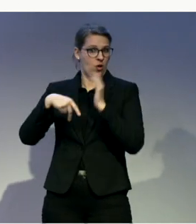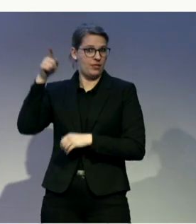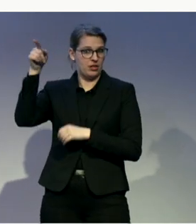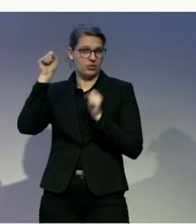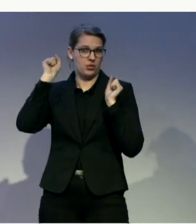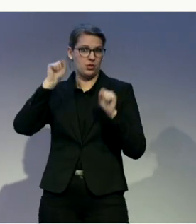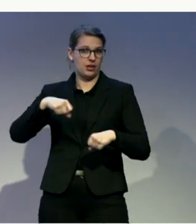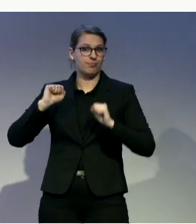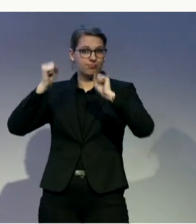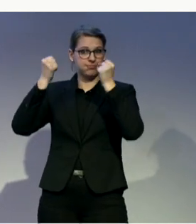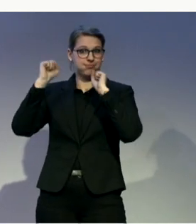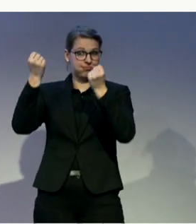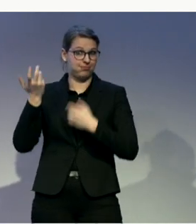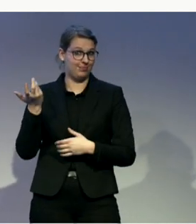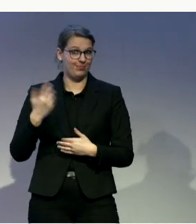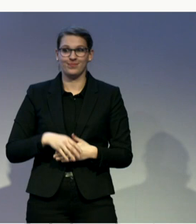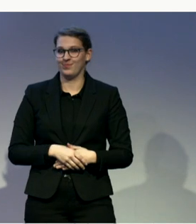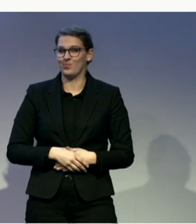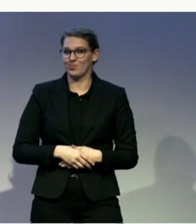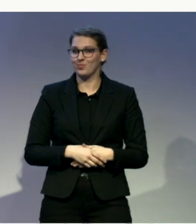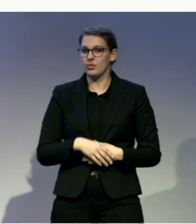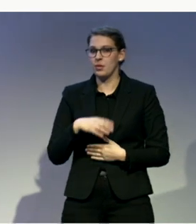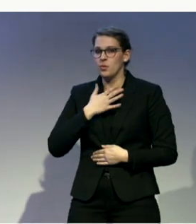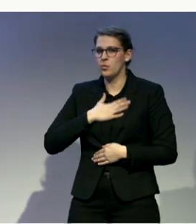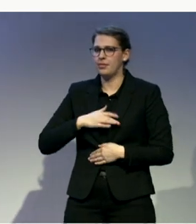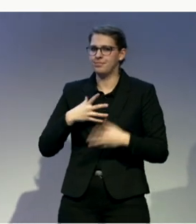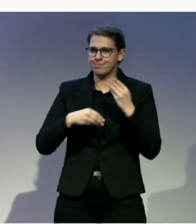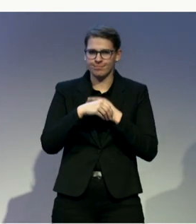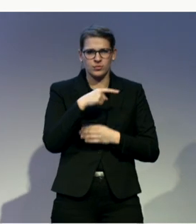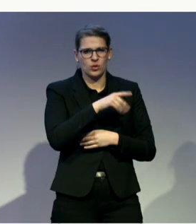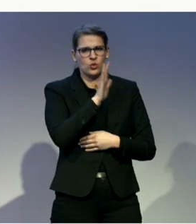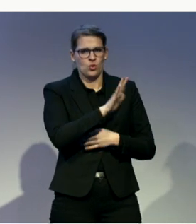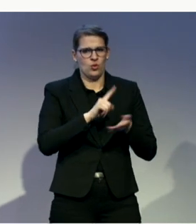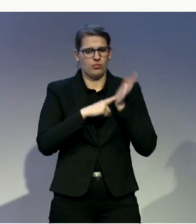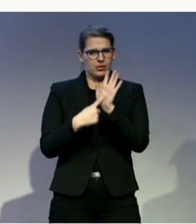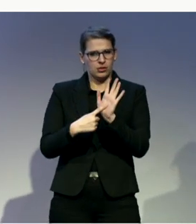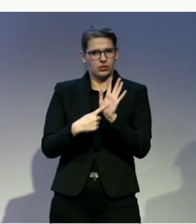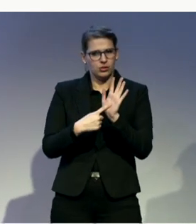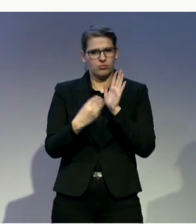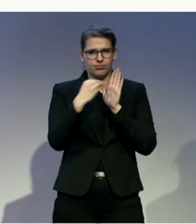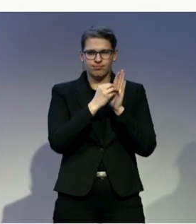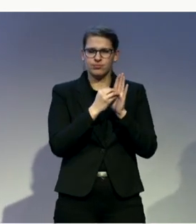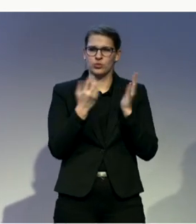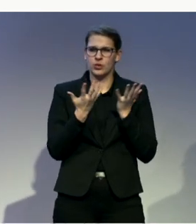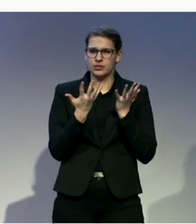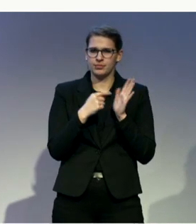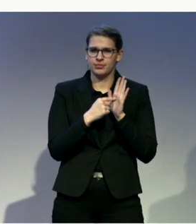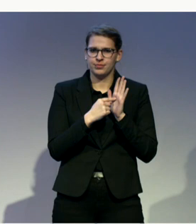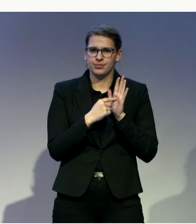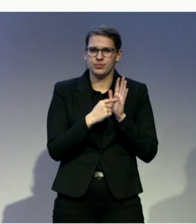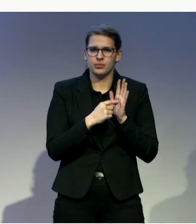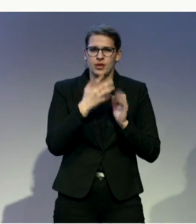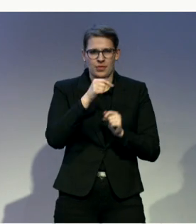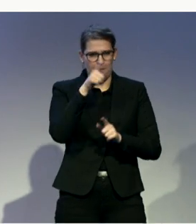I would also to mention something that you did in your presentation, the importance of supported decision-making from the early